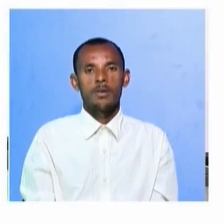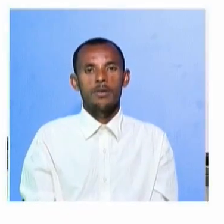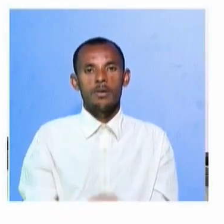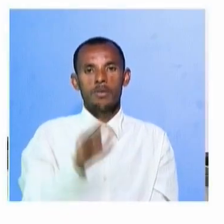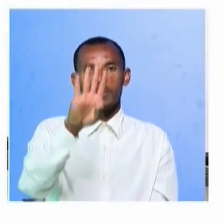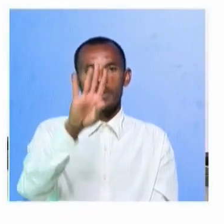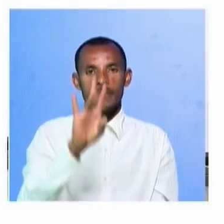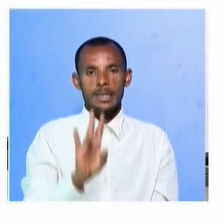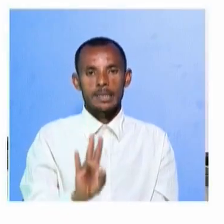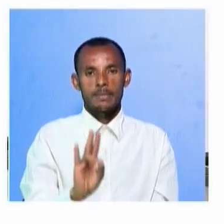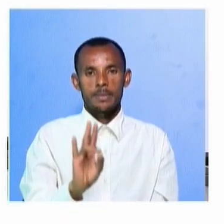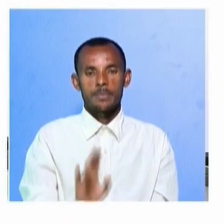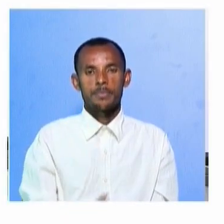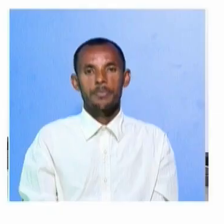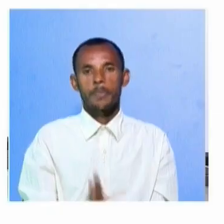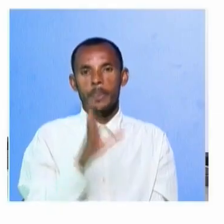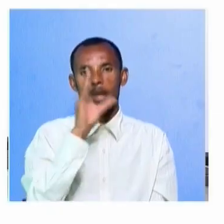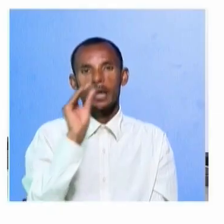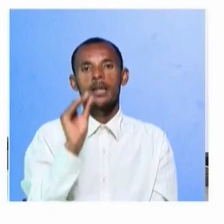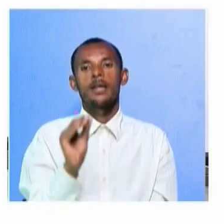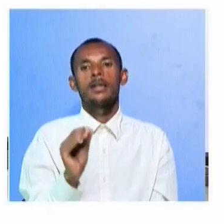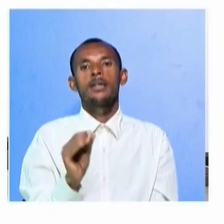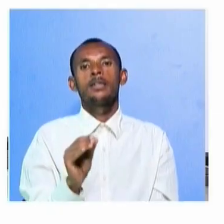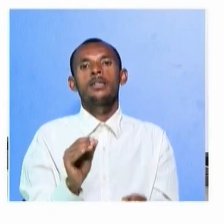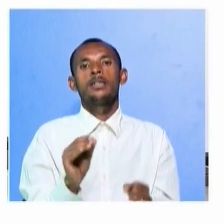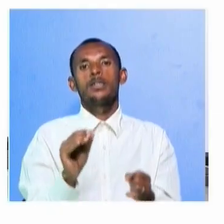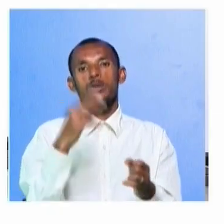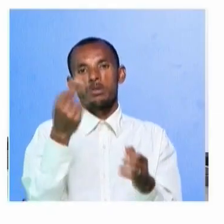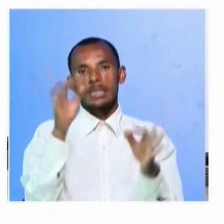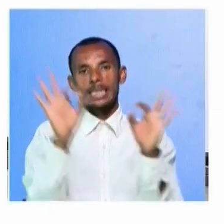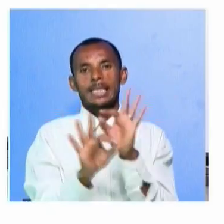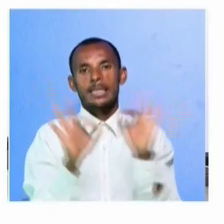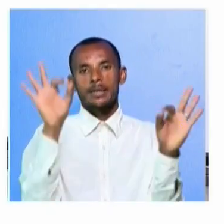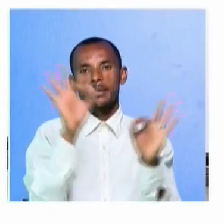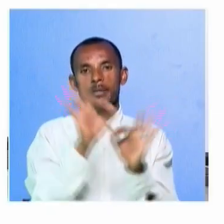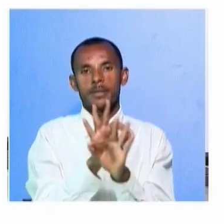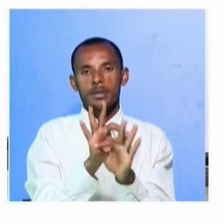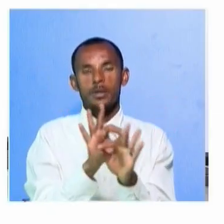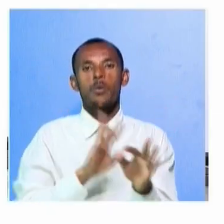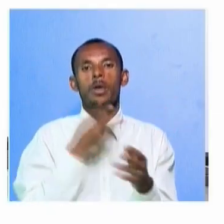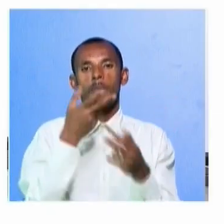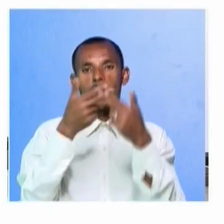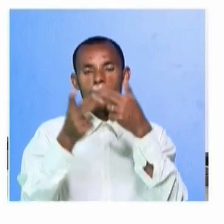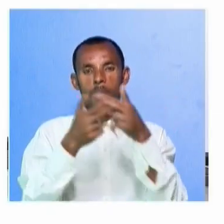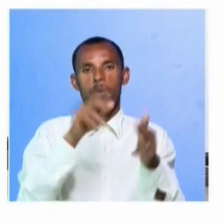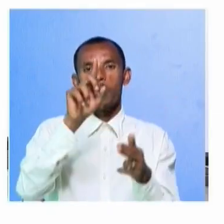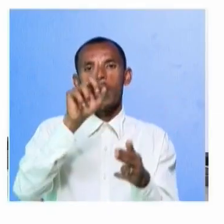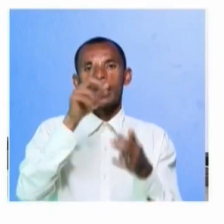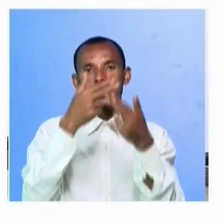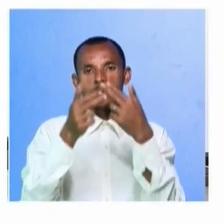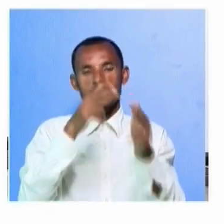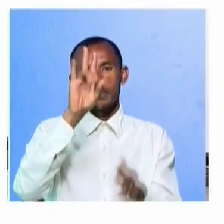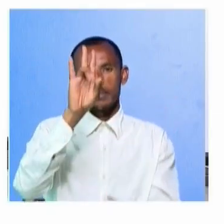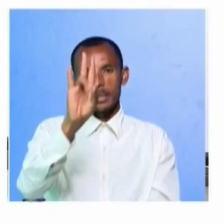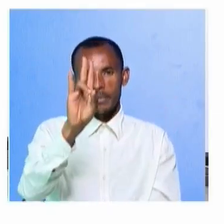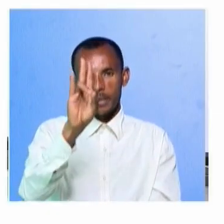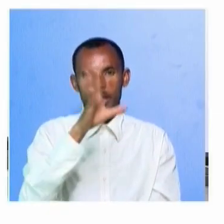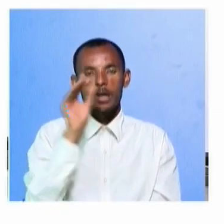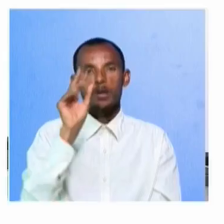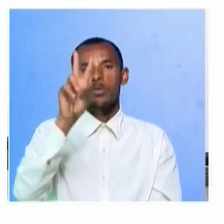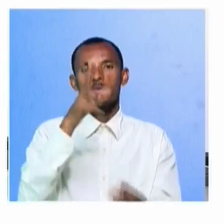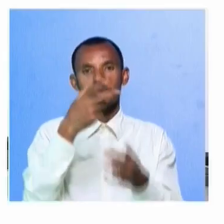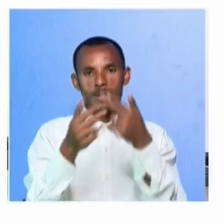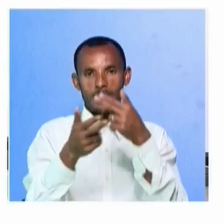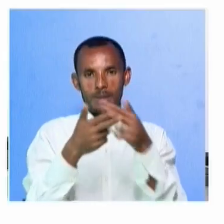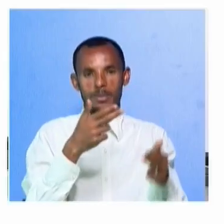4 over 7 and take the cross product. So we multiply 1 with 7 and 2